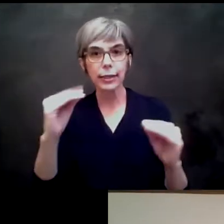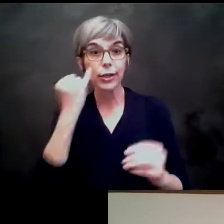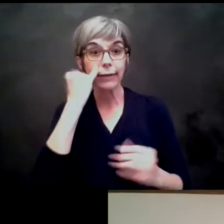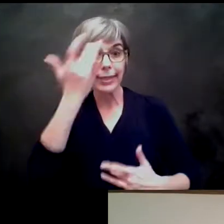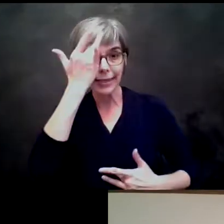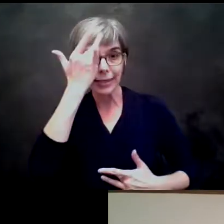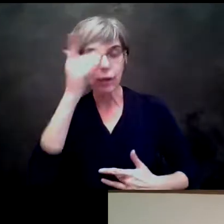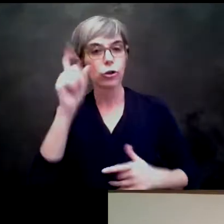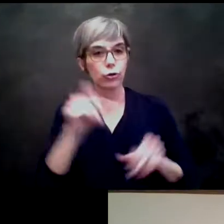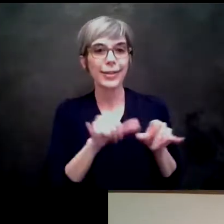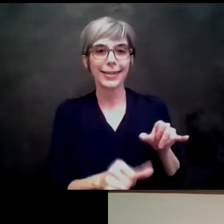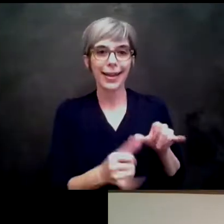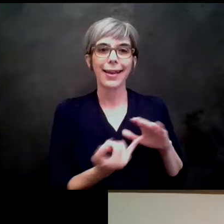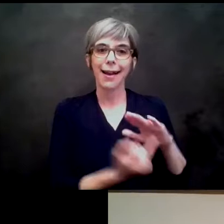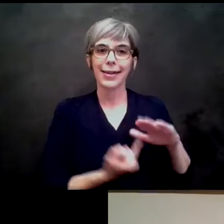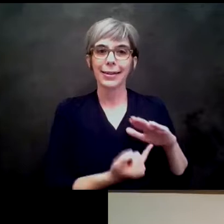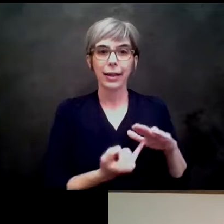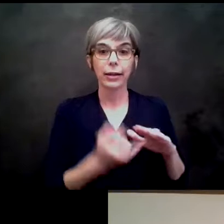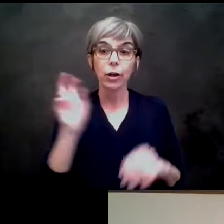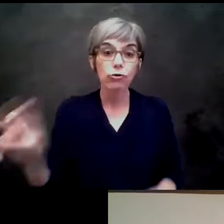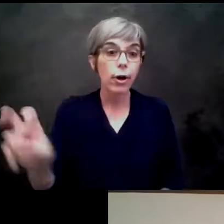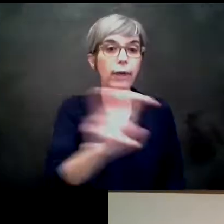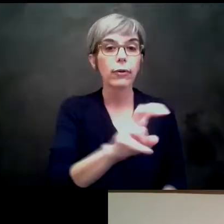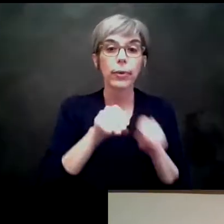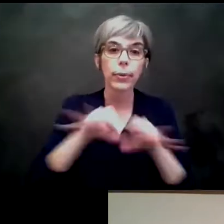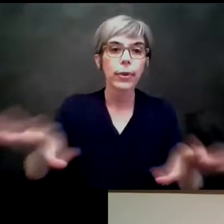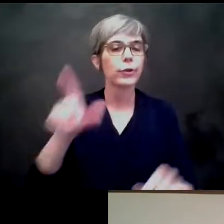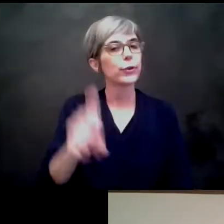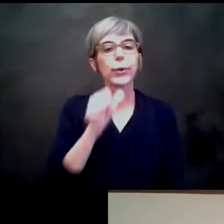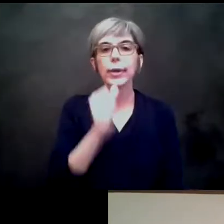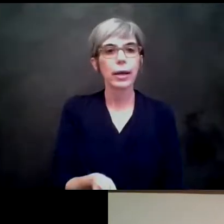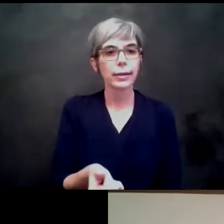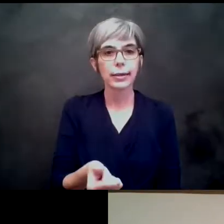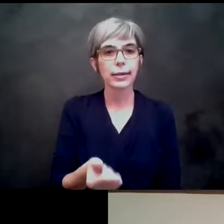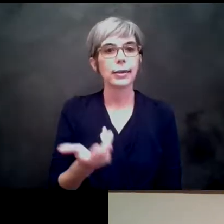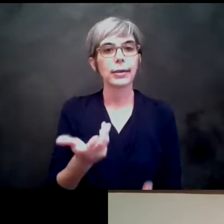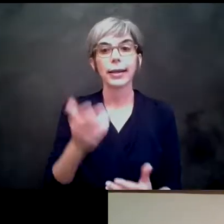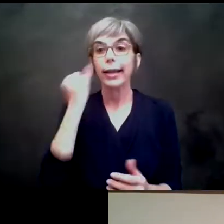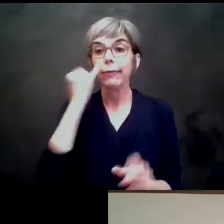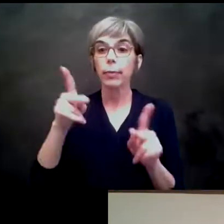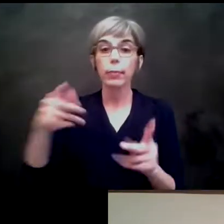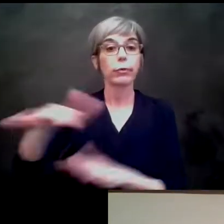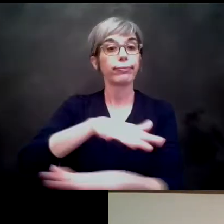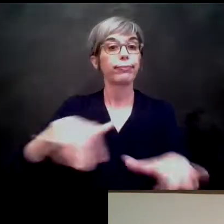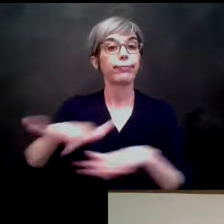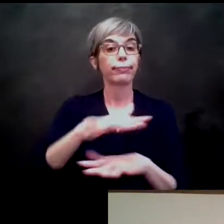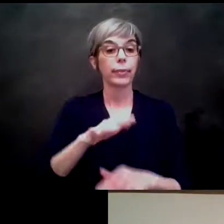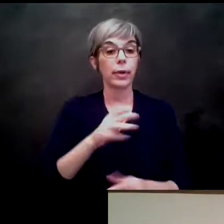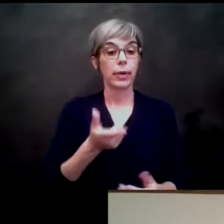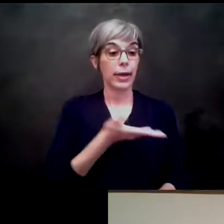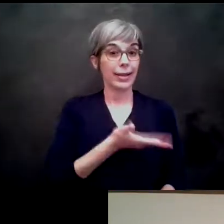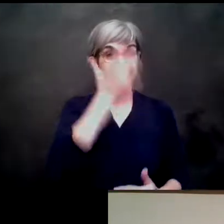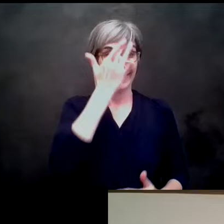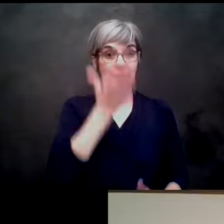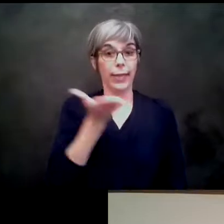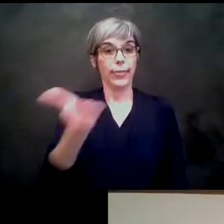travel or restricted travel to areas, in and out of areas where there was an outbreak or where disease outbreaks were